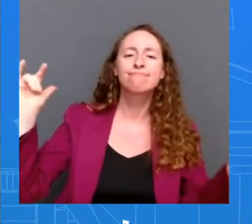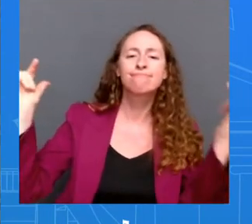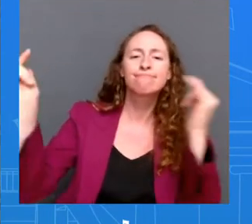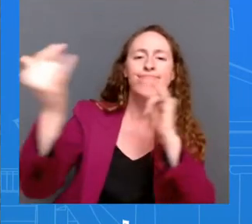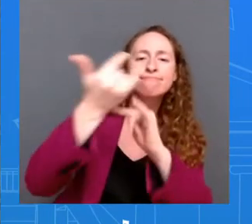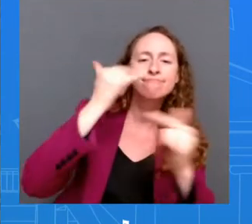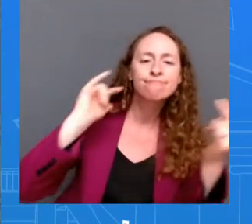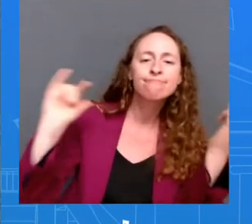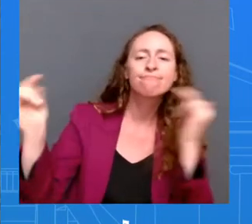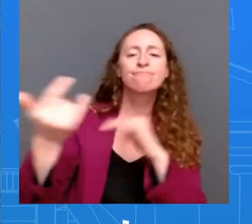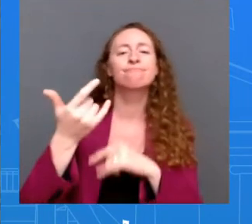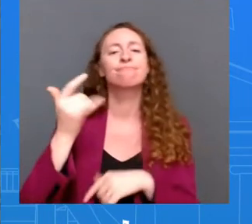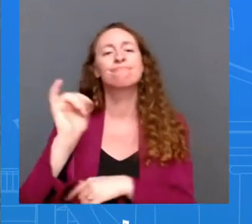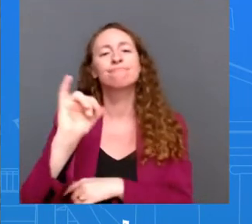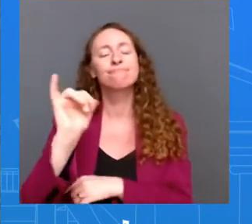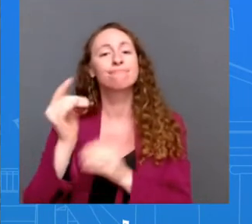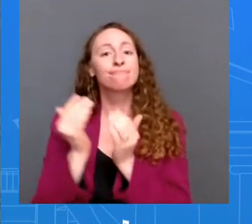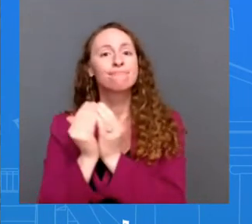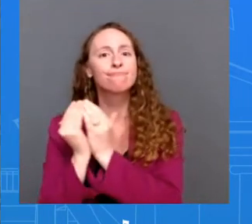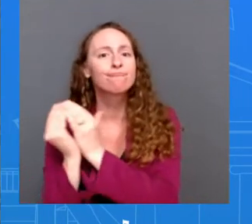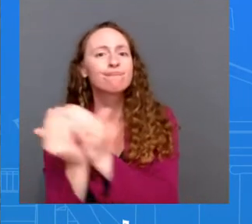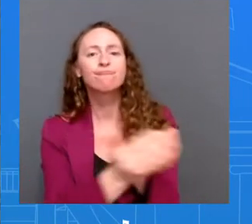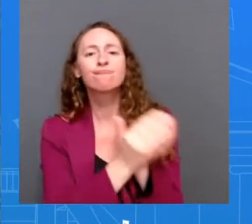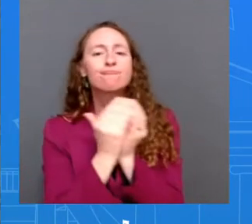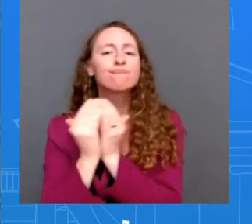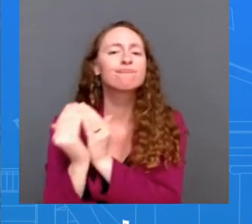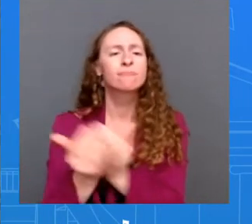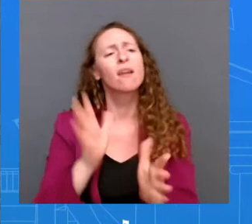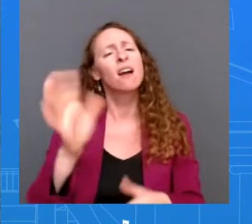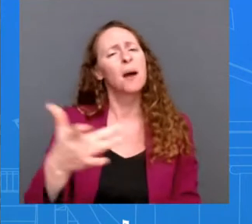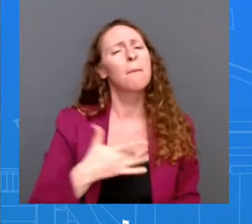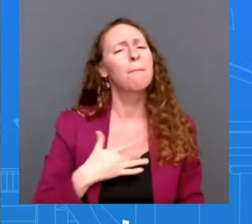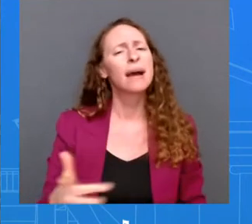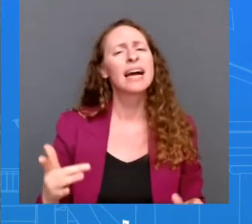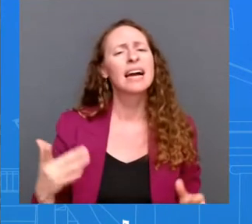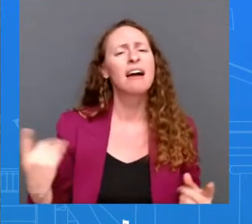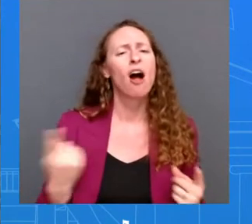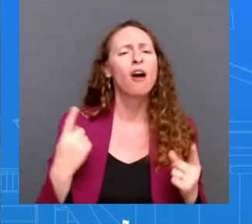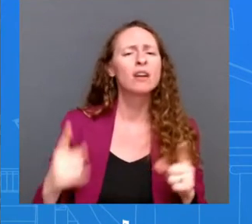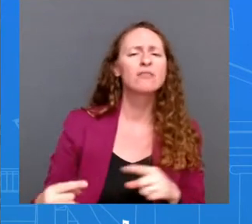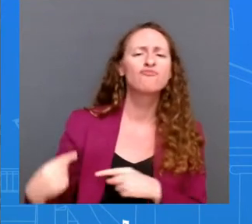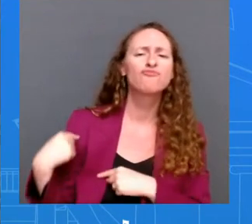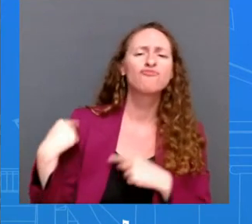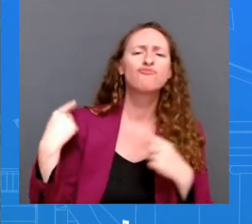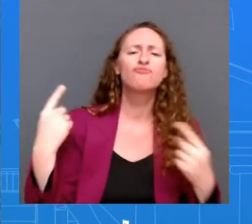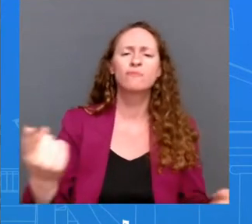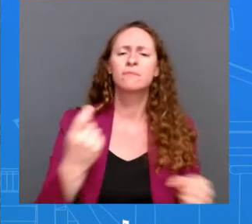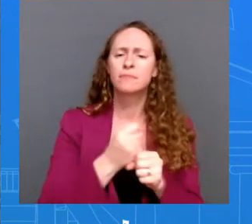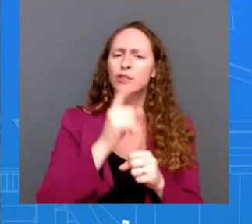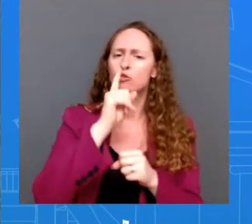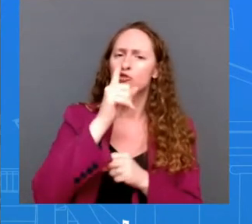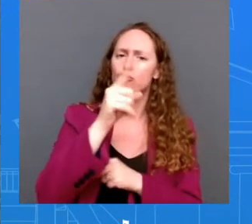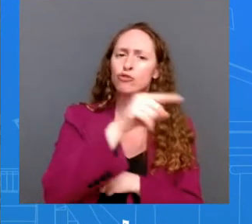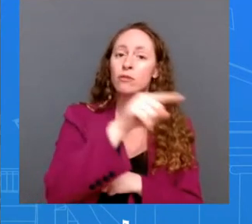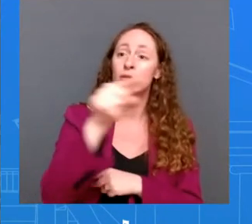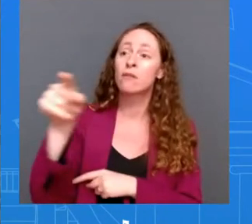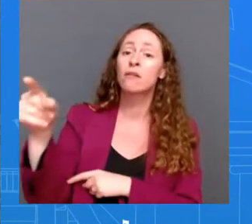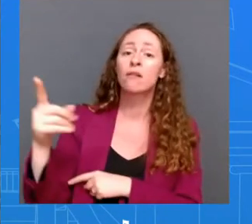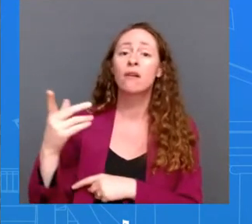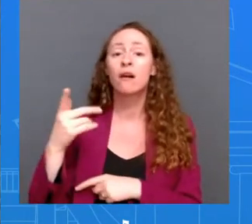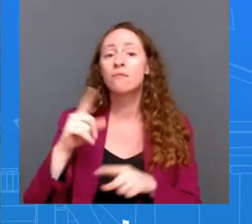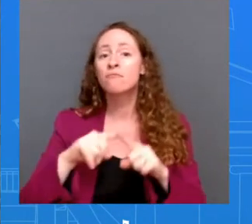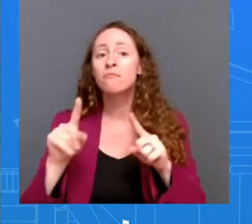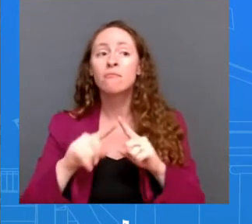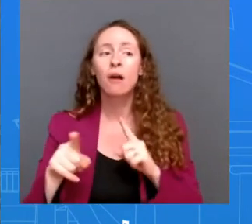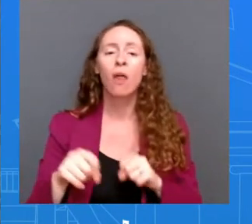the seas and international law. And we will take further steps to demonstrate our commitment to the security of our allies in the